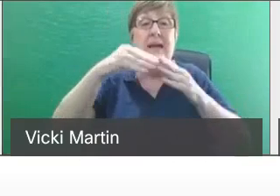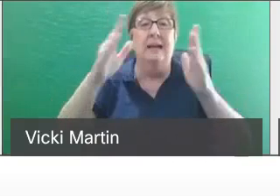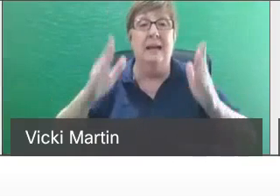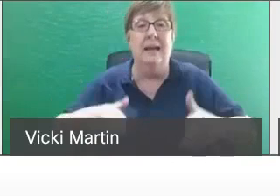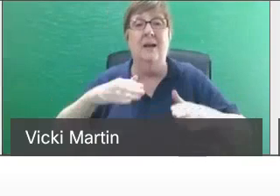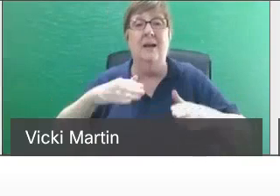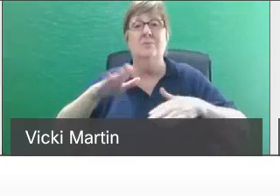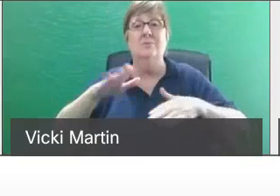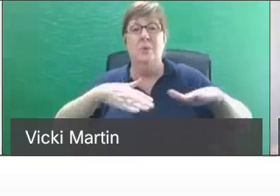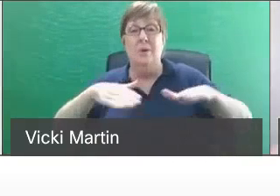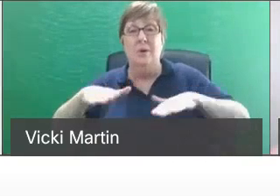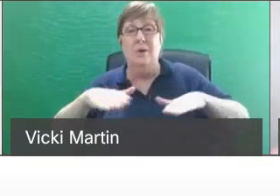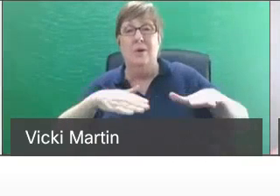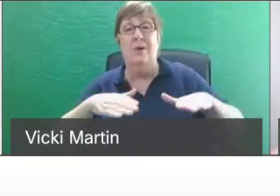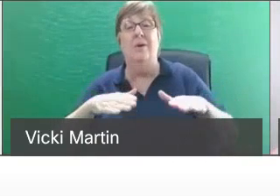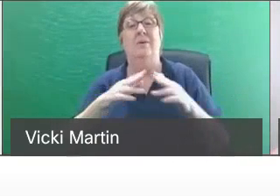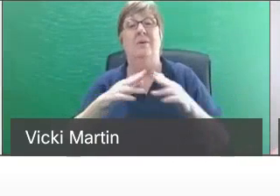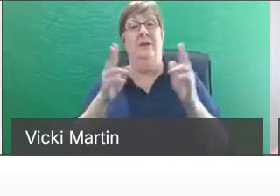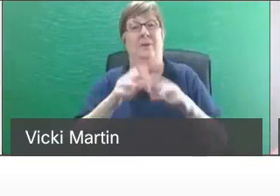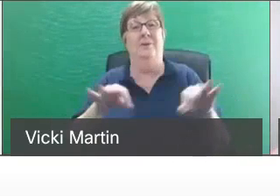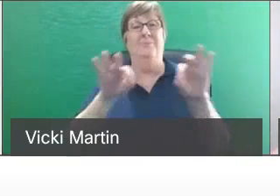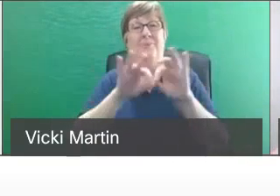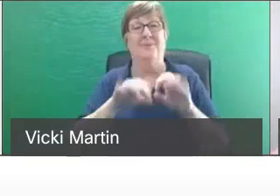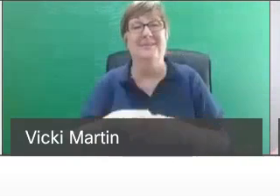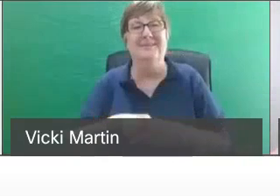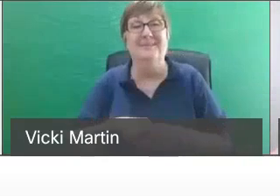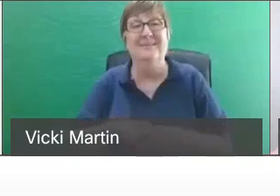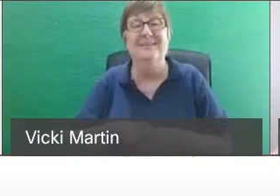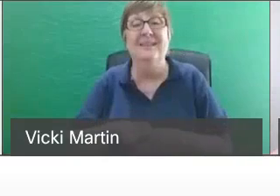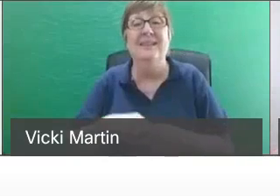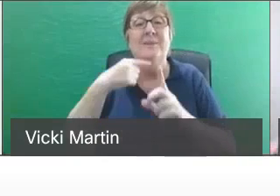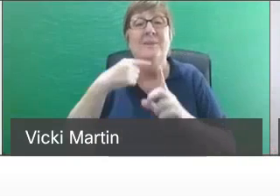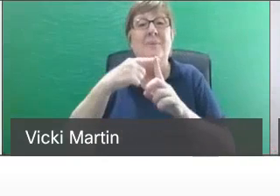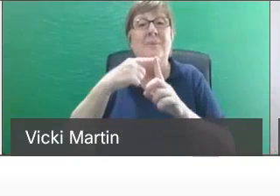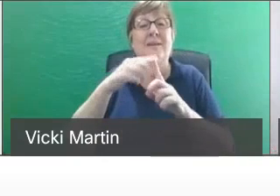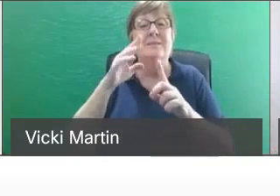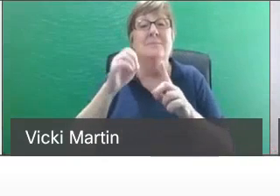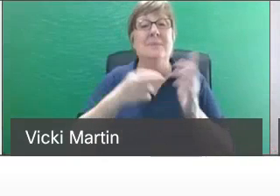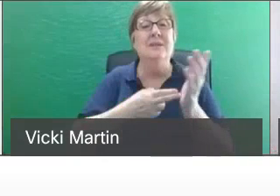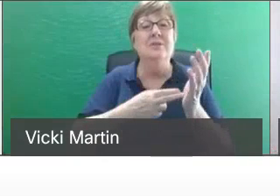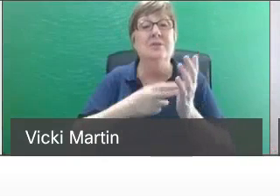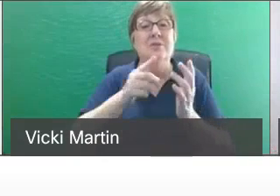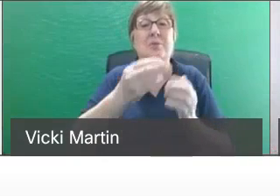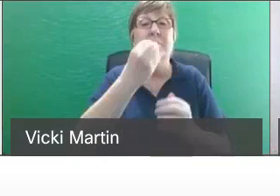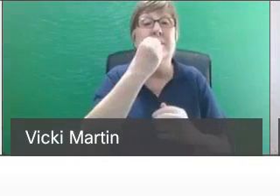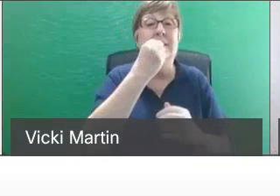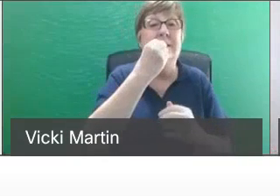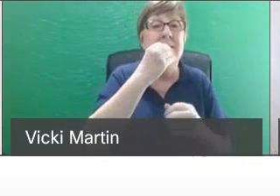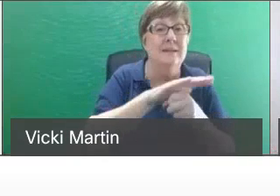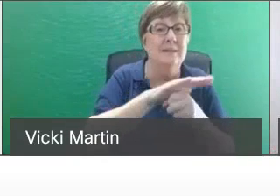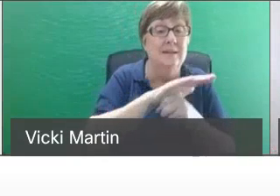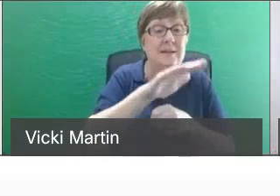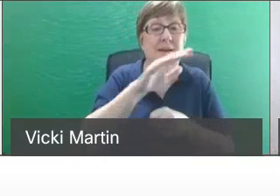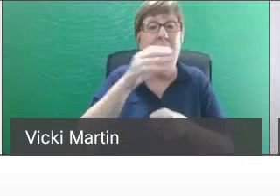really important. Also, make sure you eat and hydrate. Do not skip regular meals